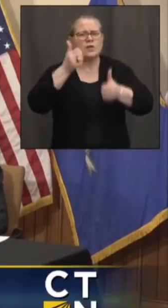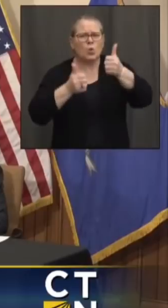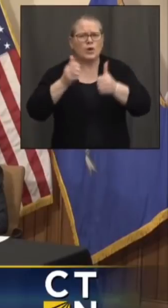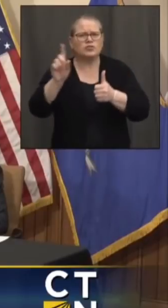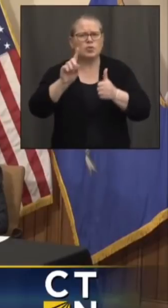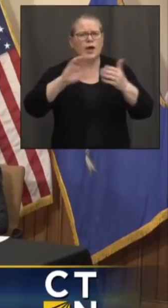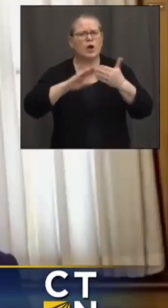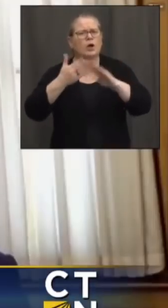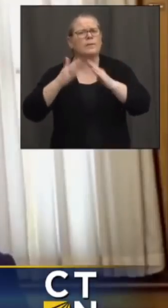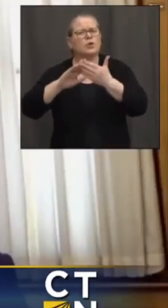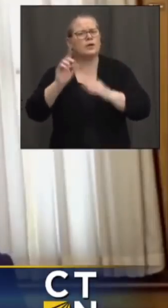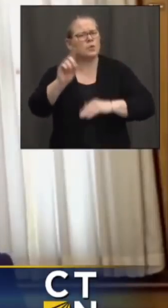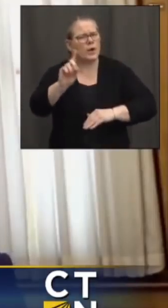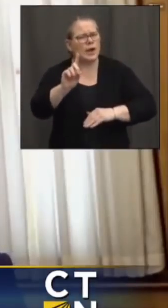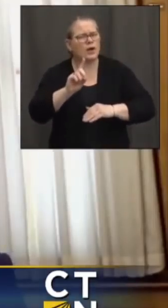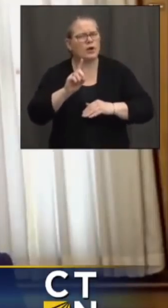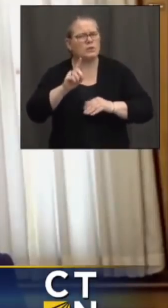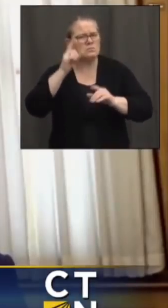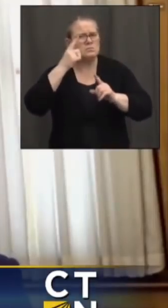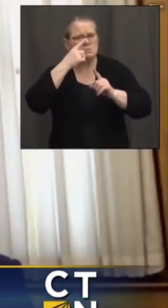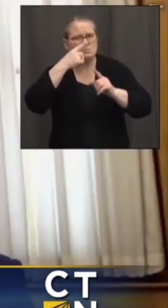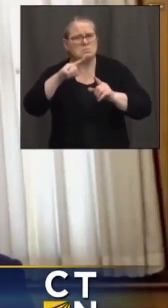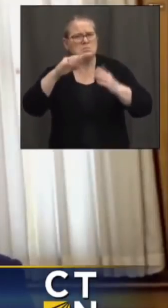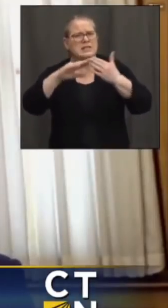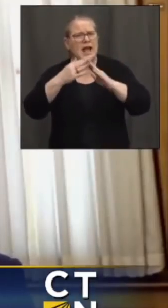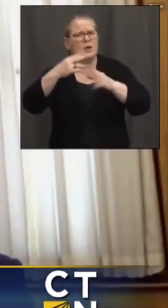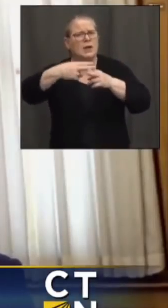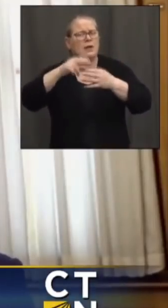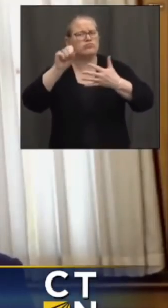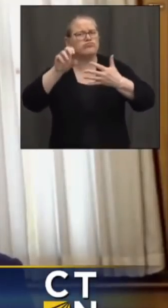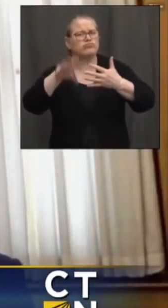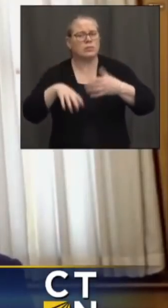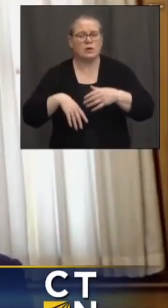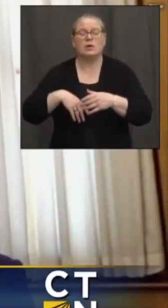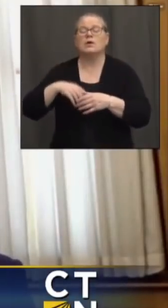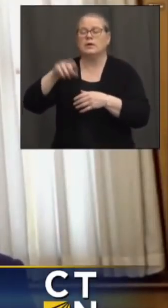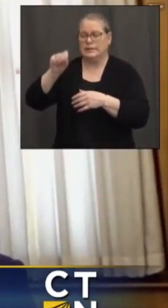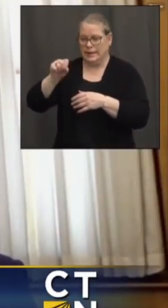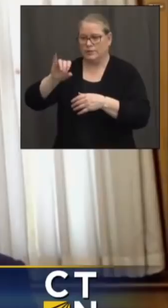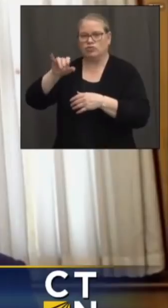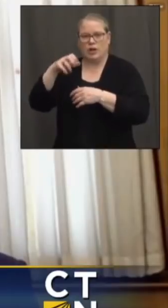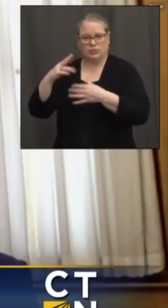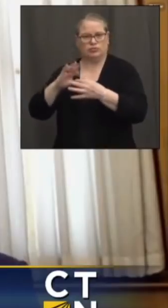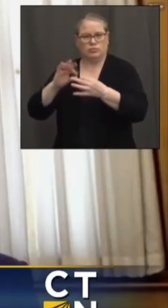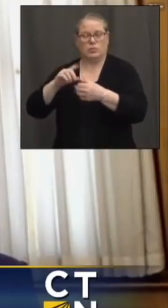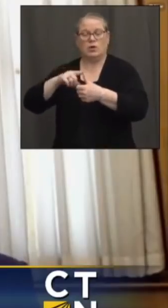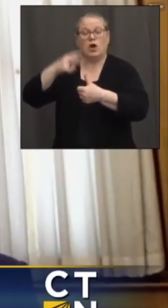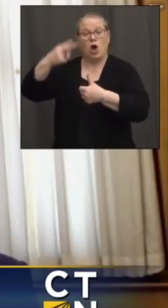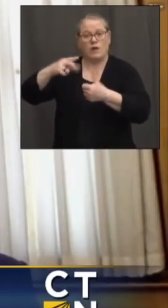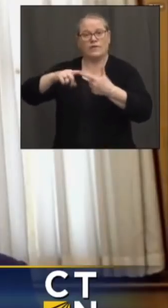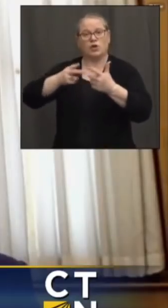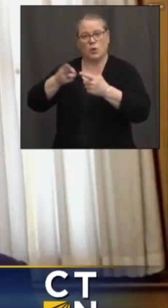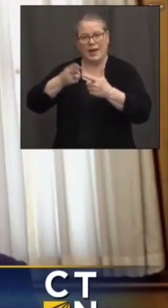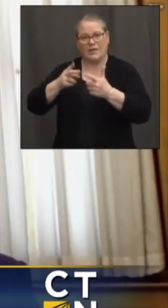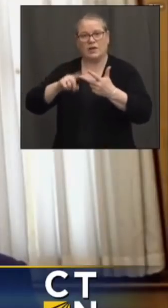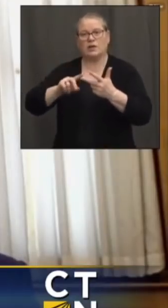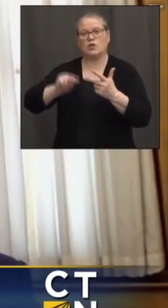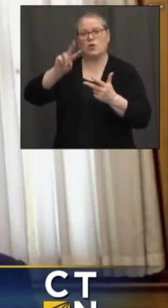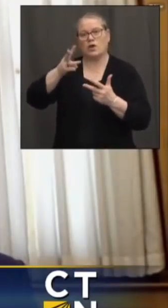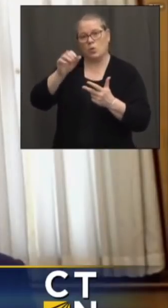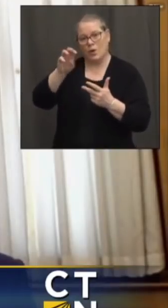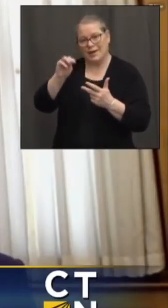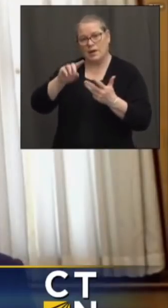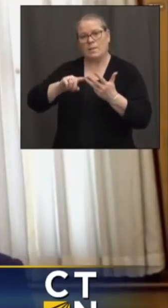Sure. I'll just quickly hit the towns. So there are Walmarts in Hartford, New Haven, North